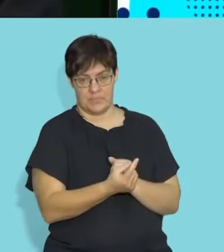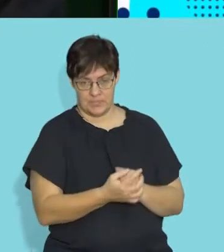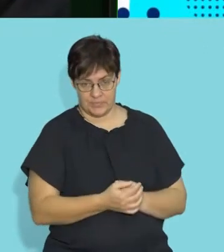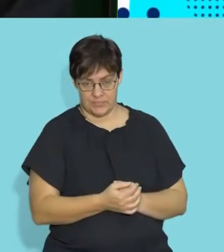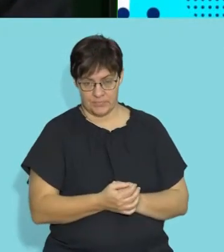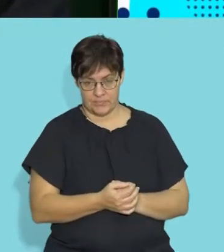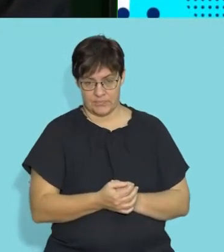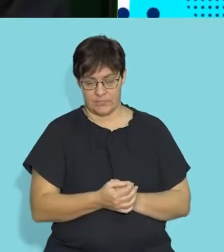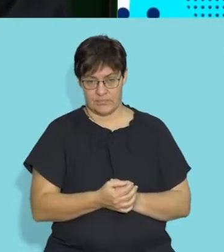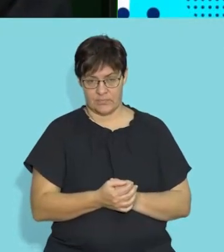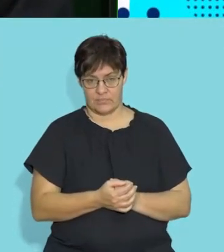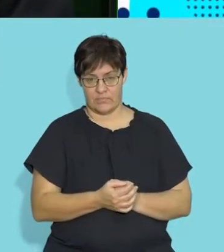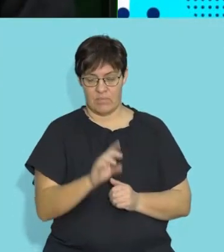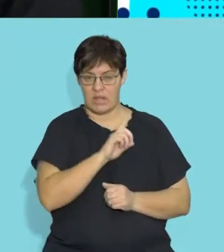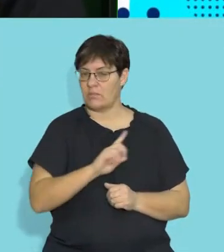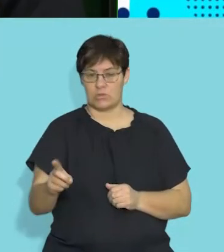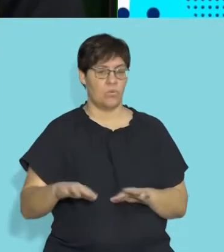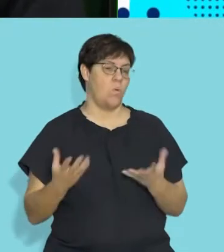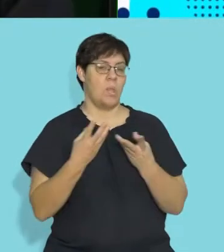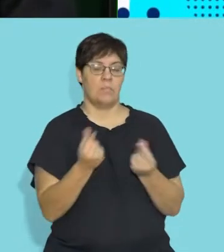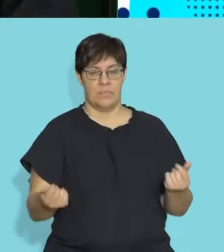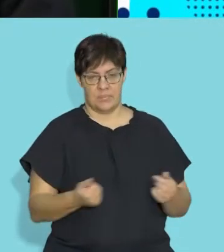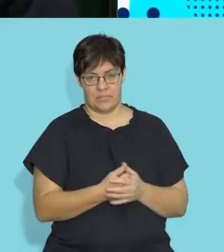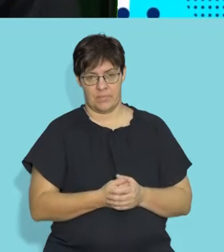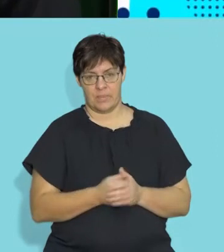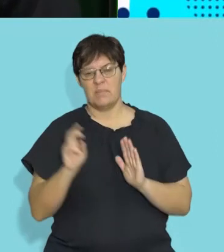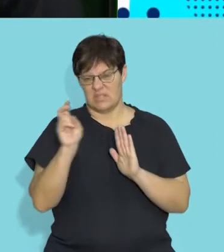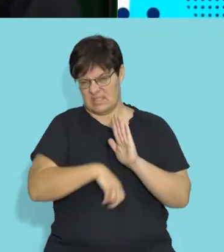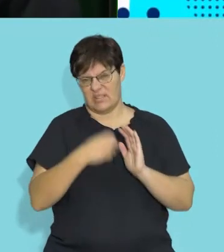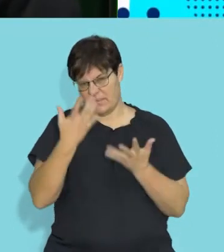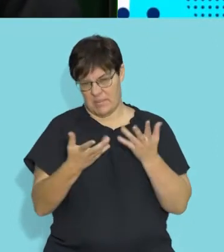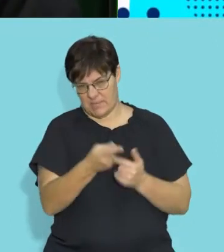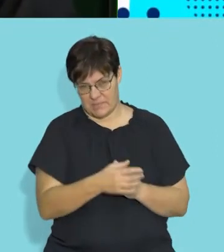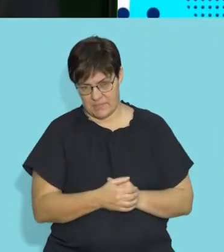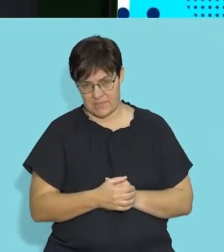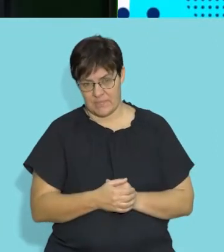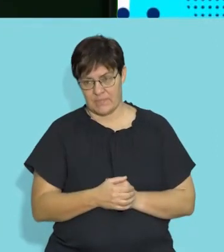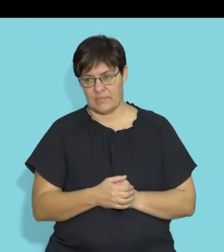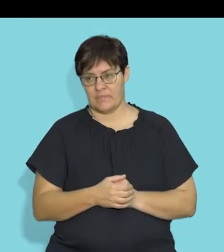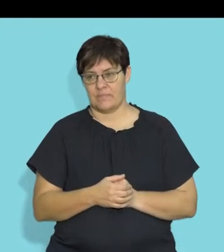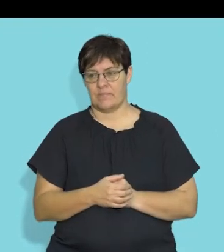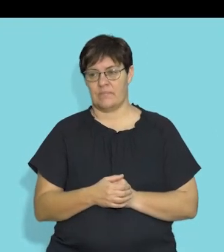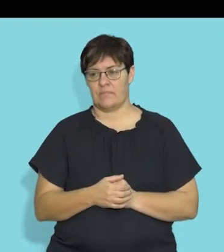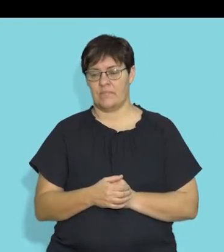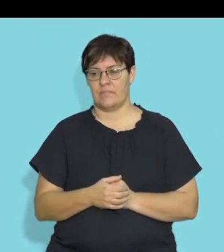any cash that is not being deposited, most probably stolen.